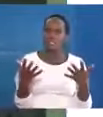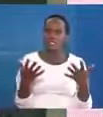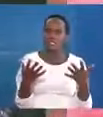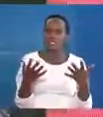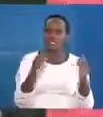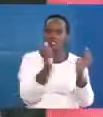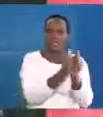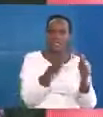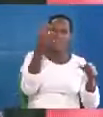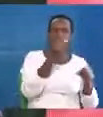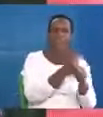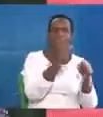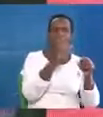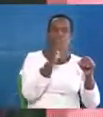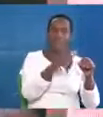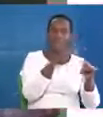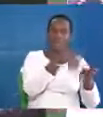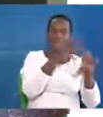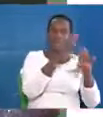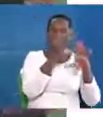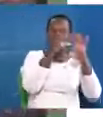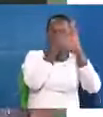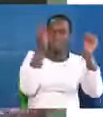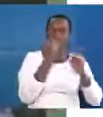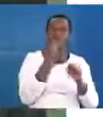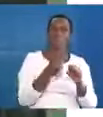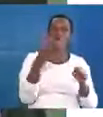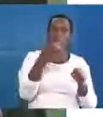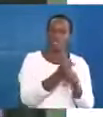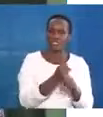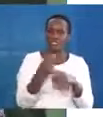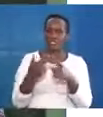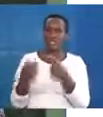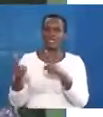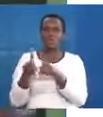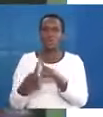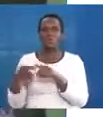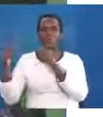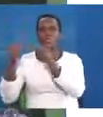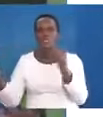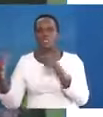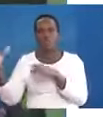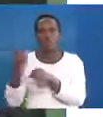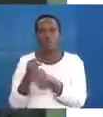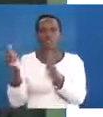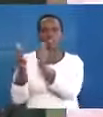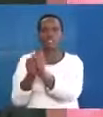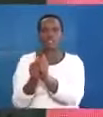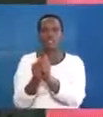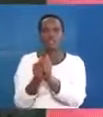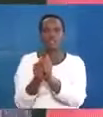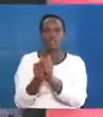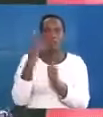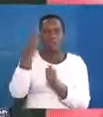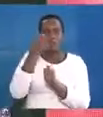Moi. And therefore it was fairly independent because they were kind of checking each